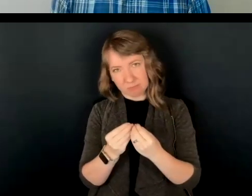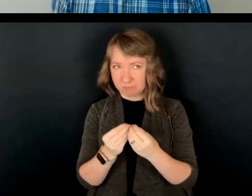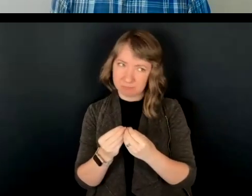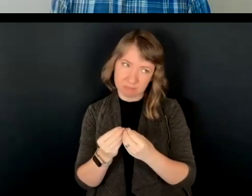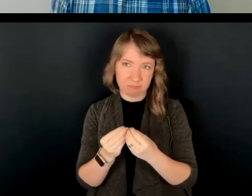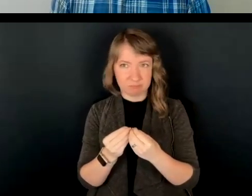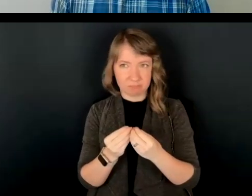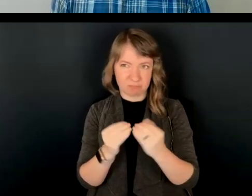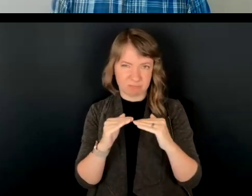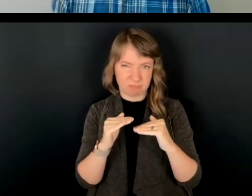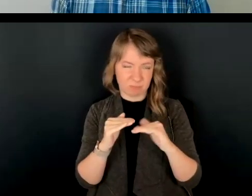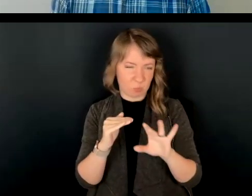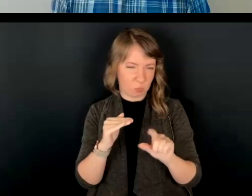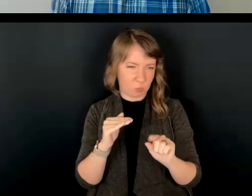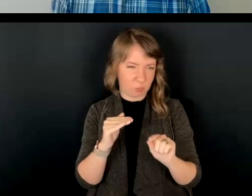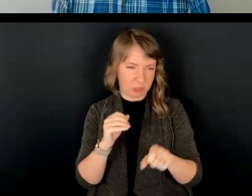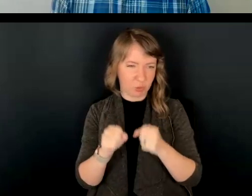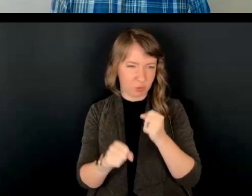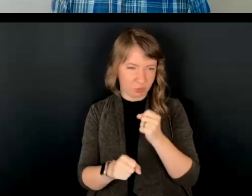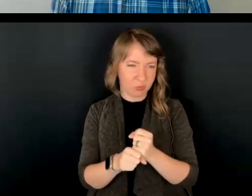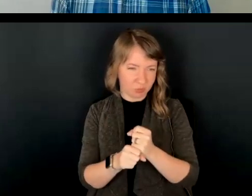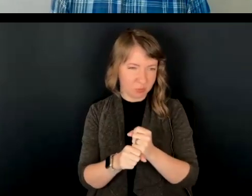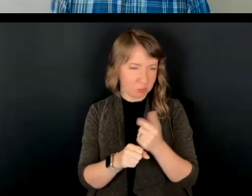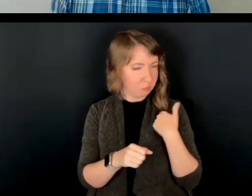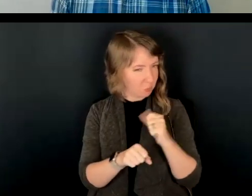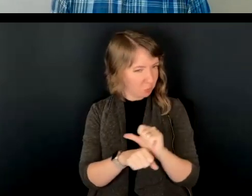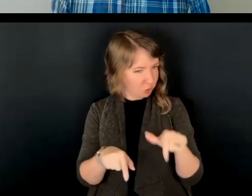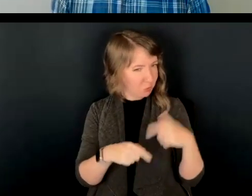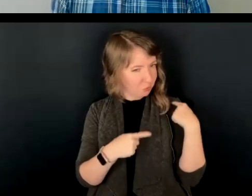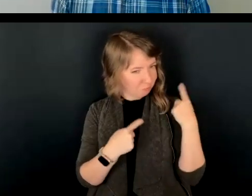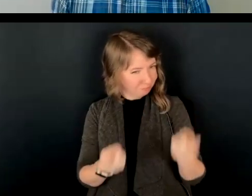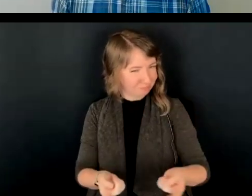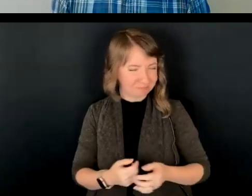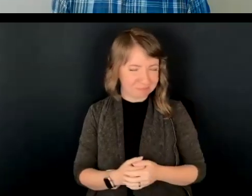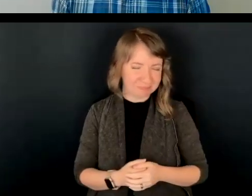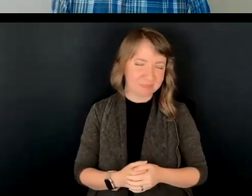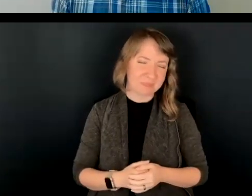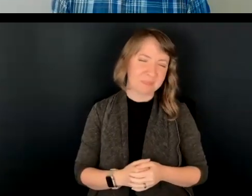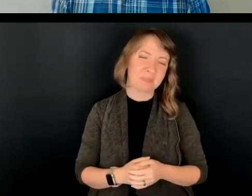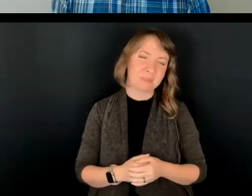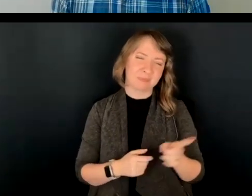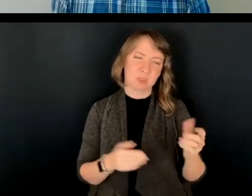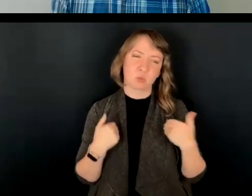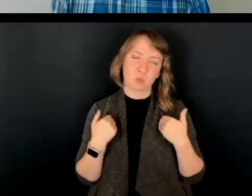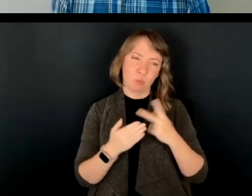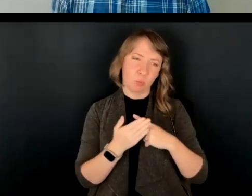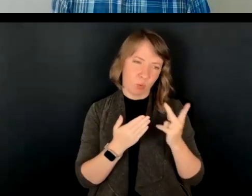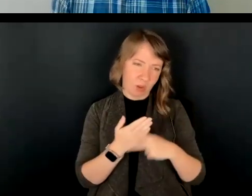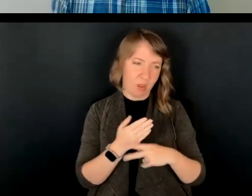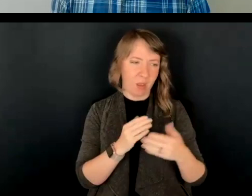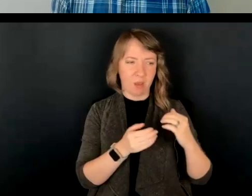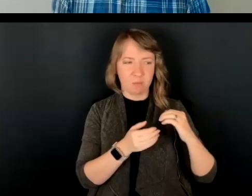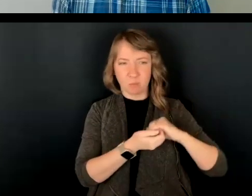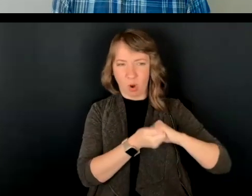just shy of 20, so it's been a while that I've been here. And we've been doing this youth program in partnership with the